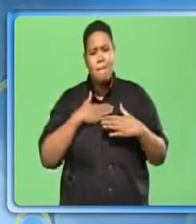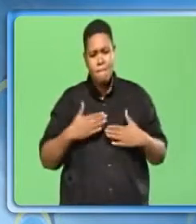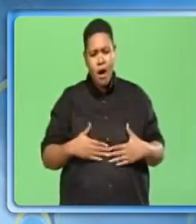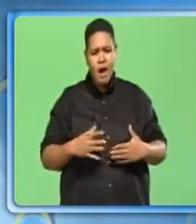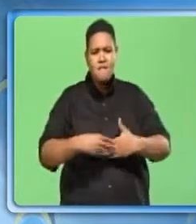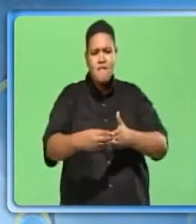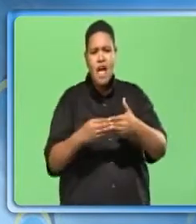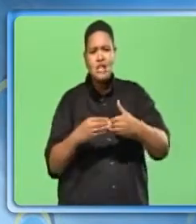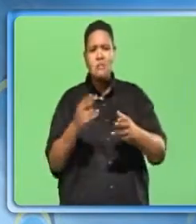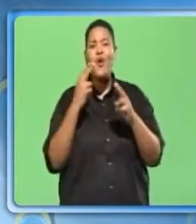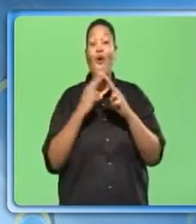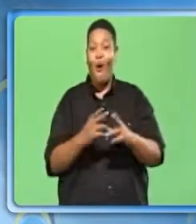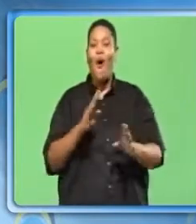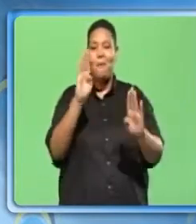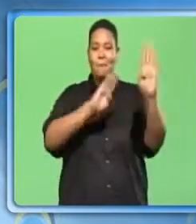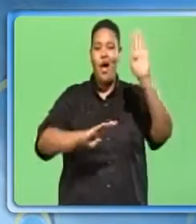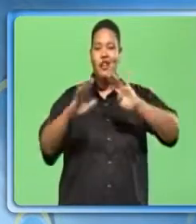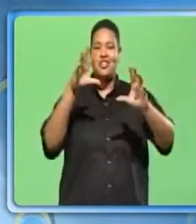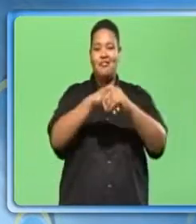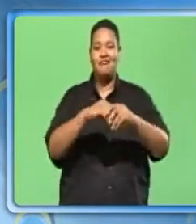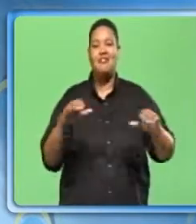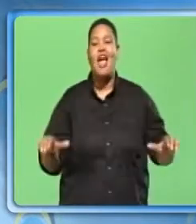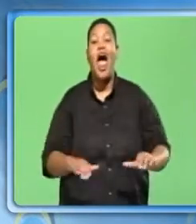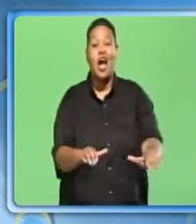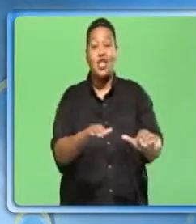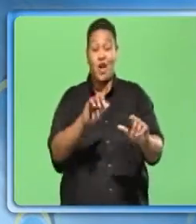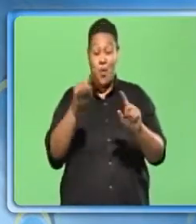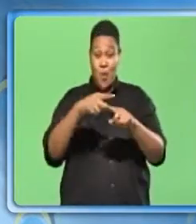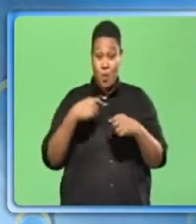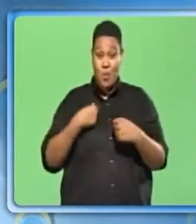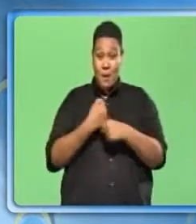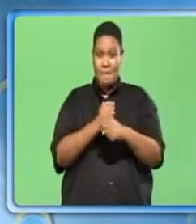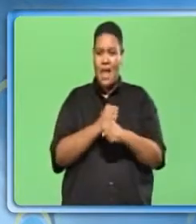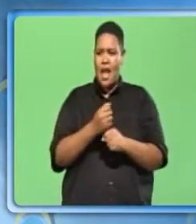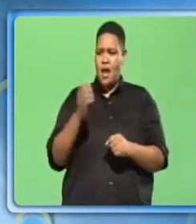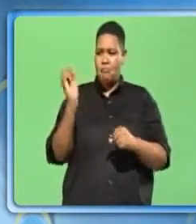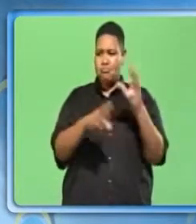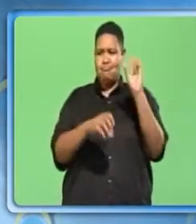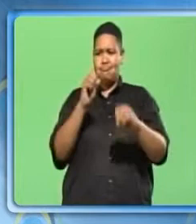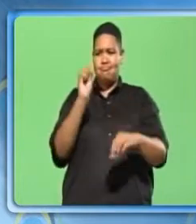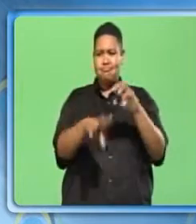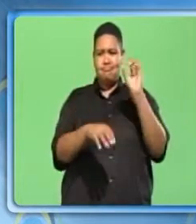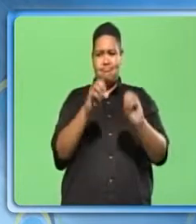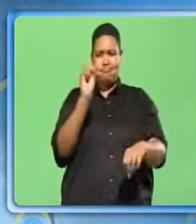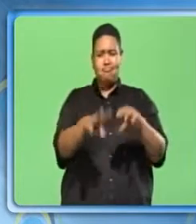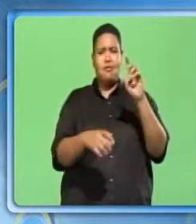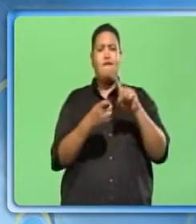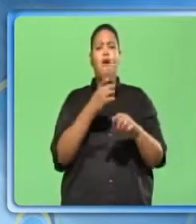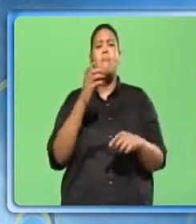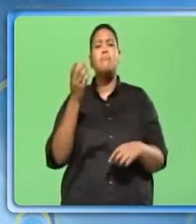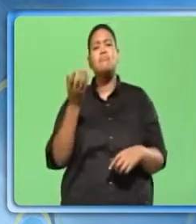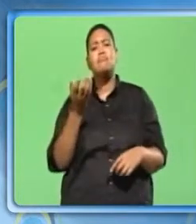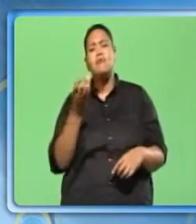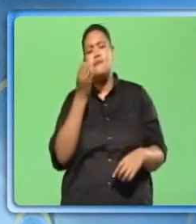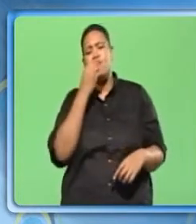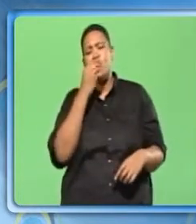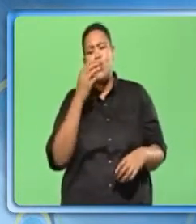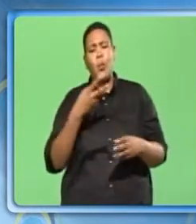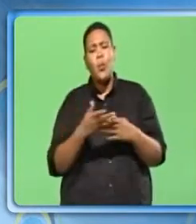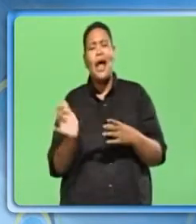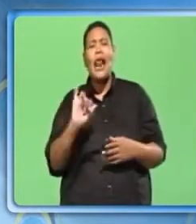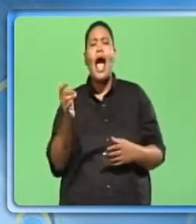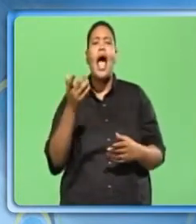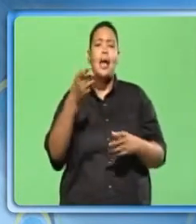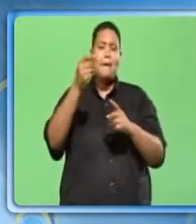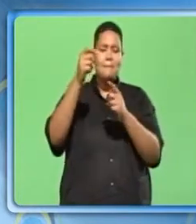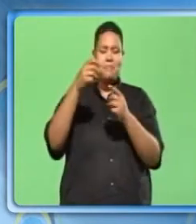it is biology in action. When we make compost heap from organic waste such as peelings and